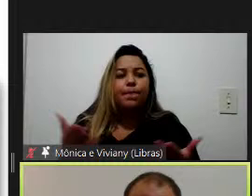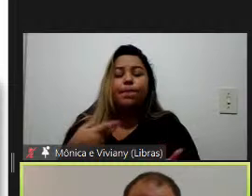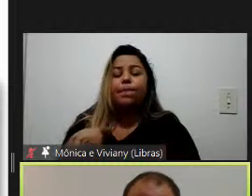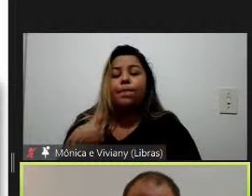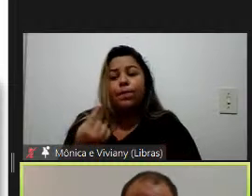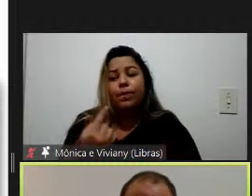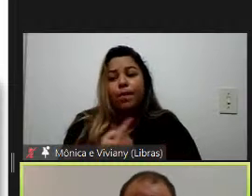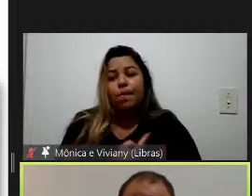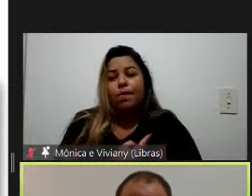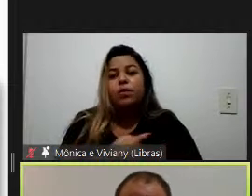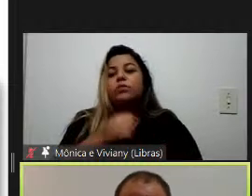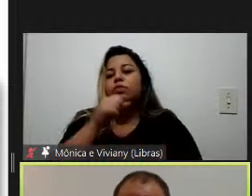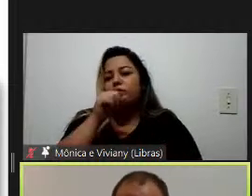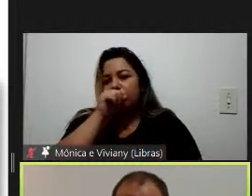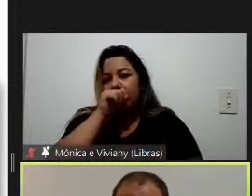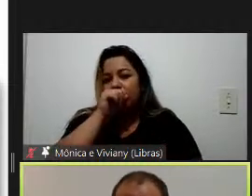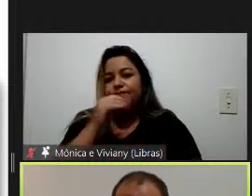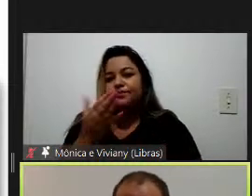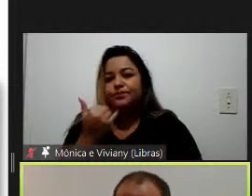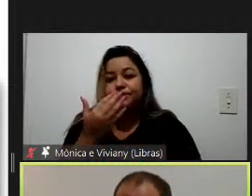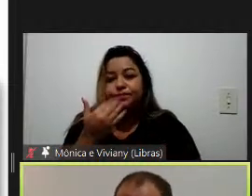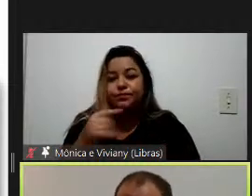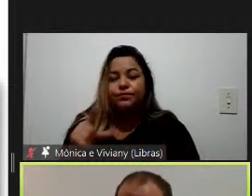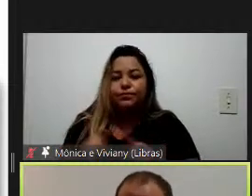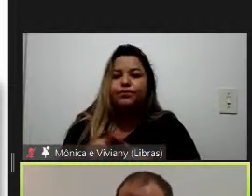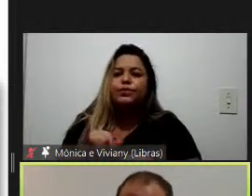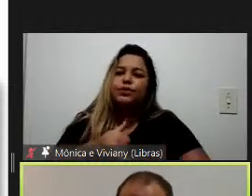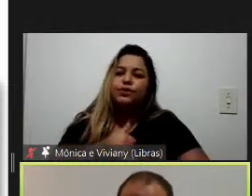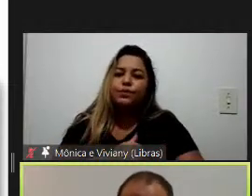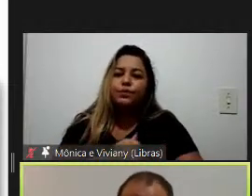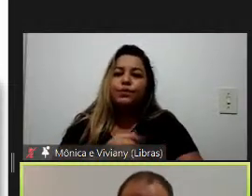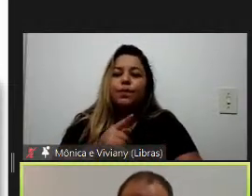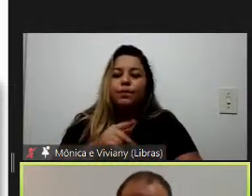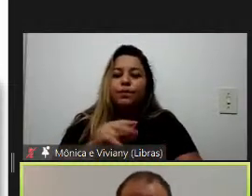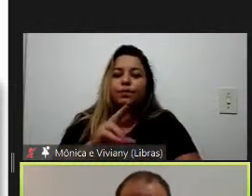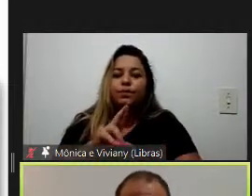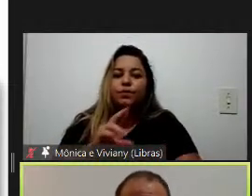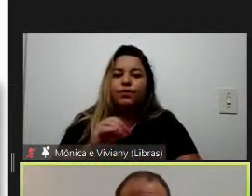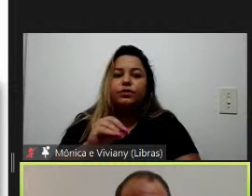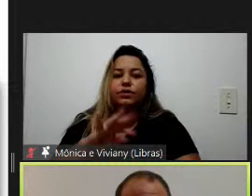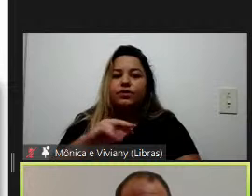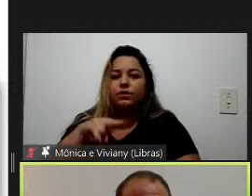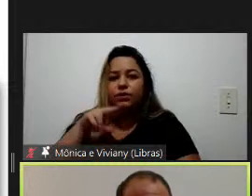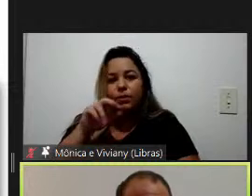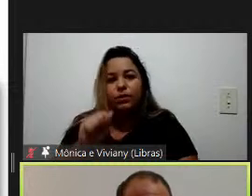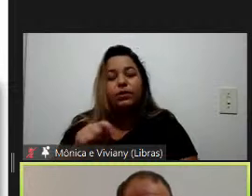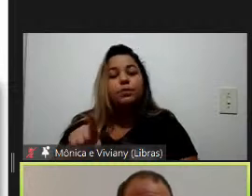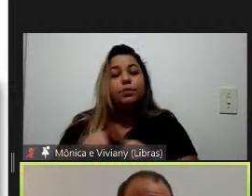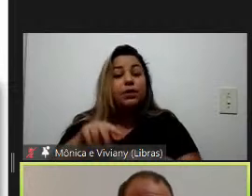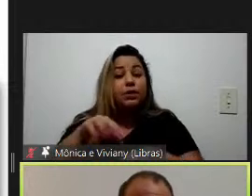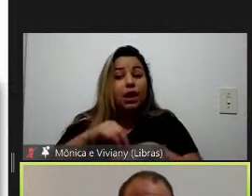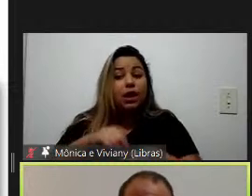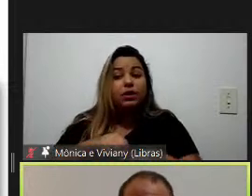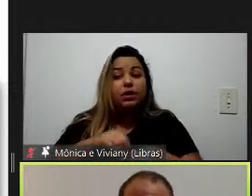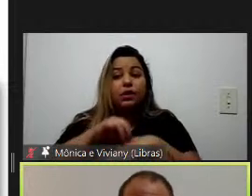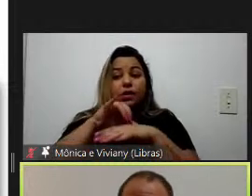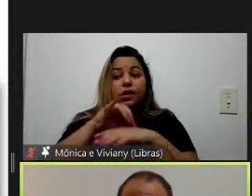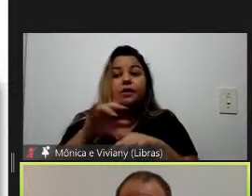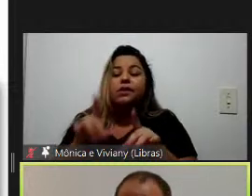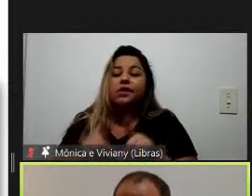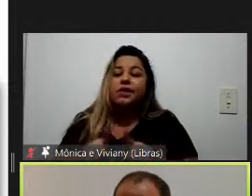than we used to eat, more protein, more sugar, much more meat, almost double the amount of meat that was eaten in